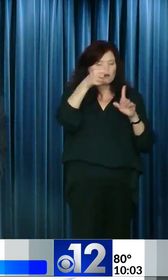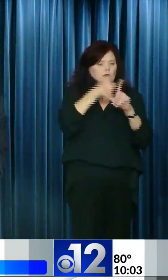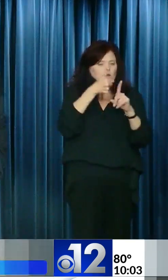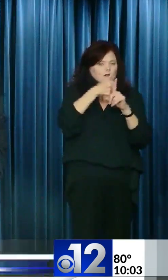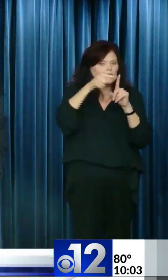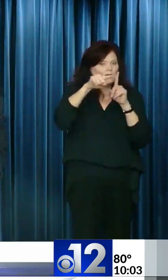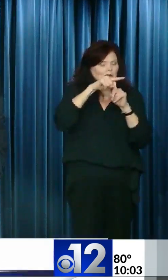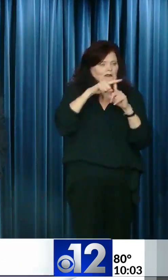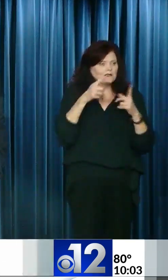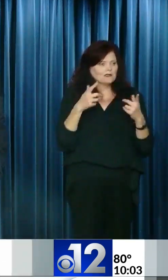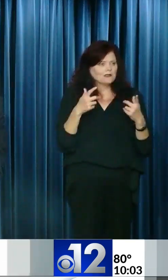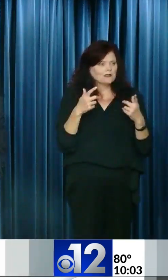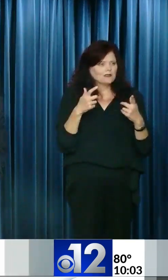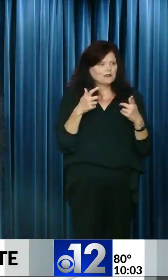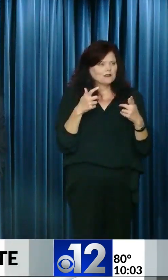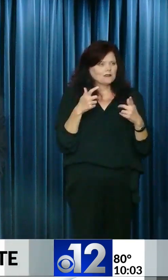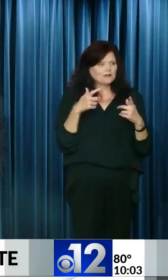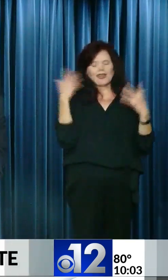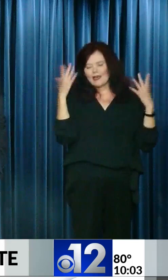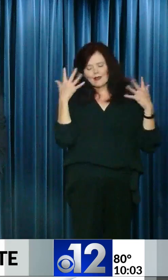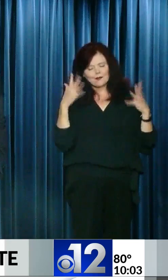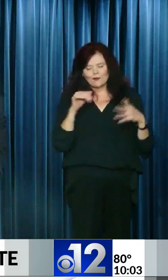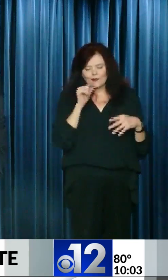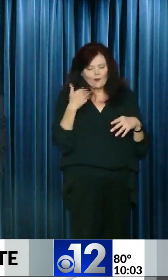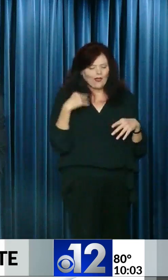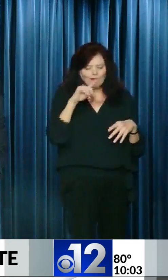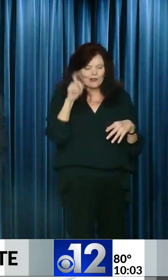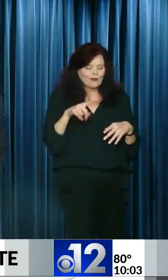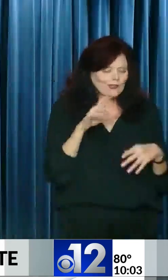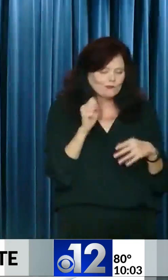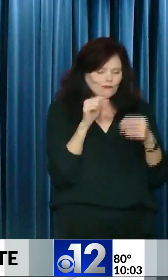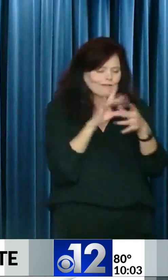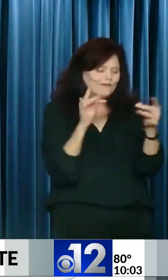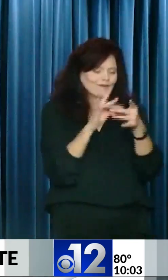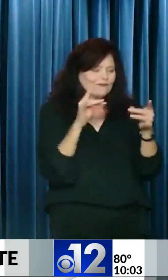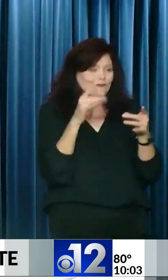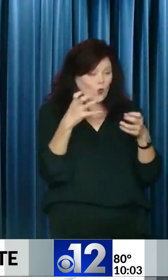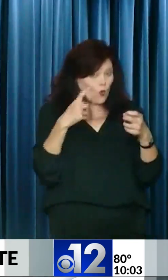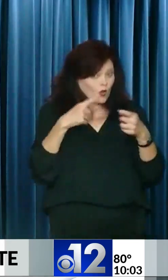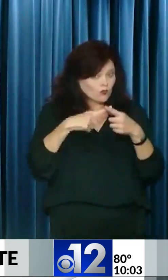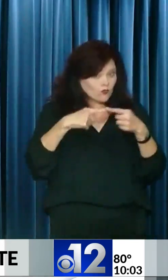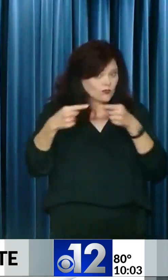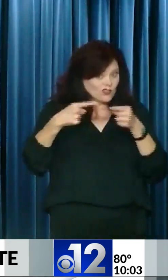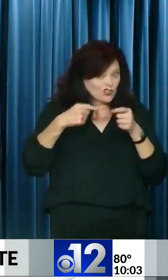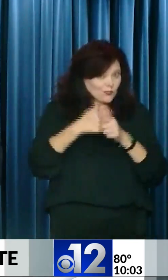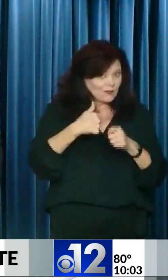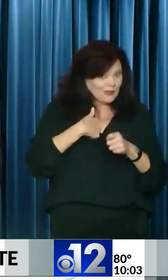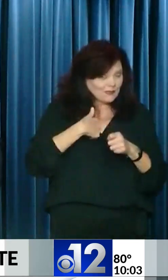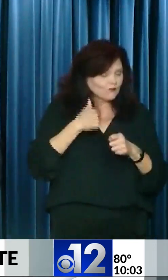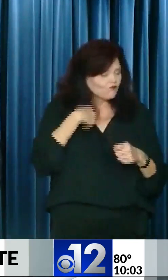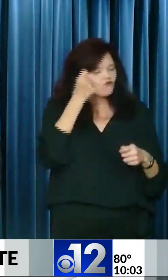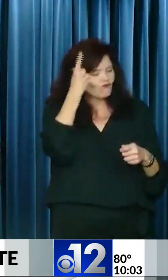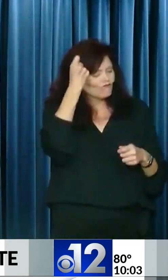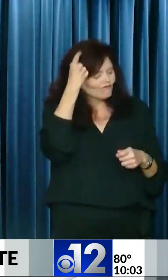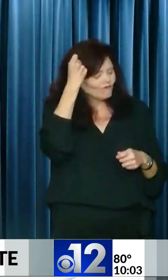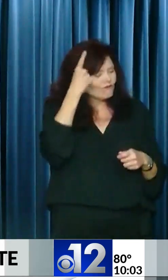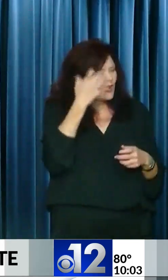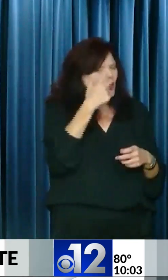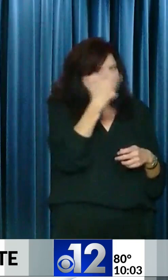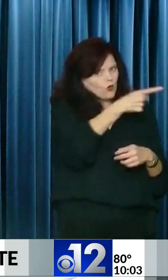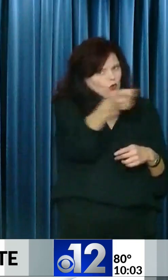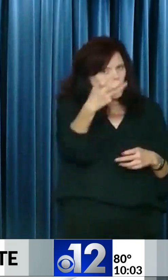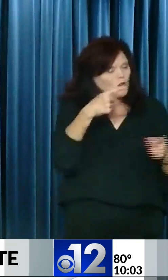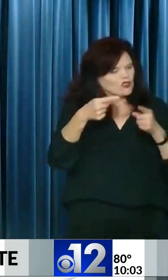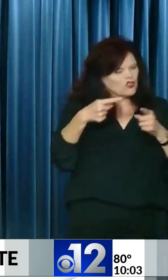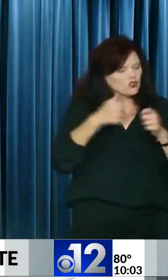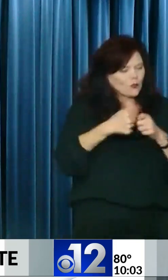Reeves was questioned several times about his views on the COVID vaccine. You just want to argue with me. I understand. I know y'all want to argue with